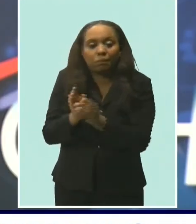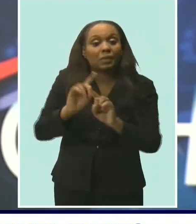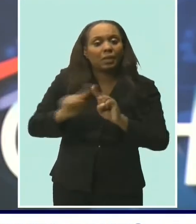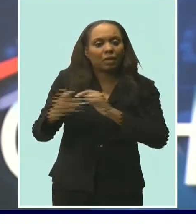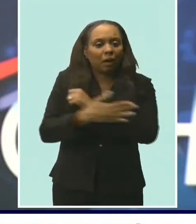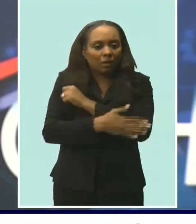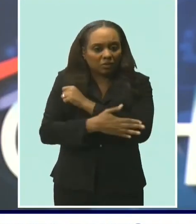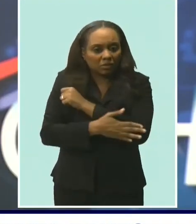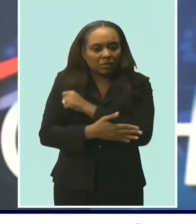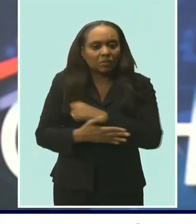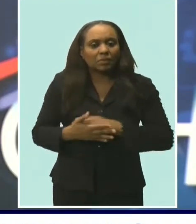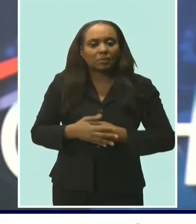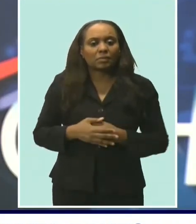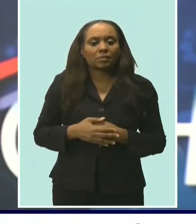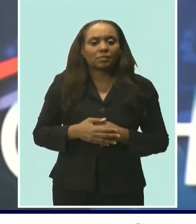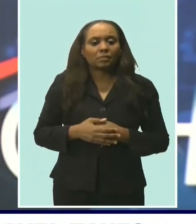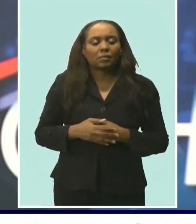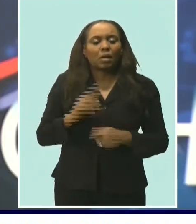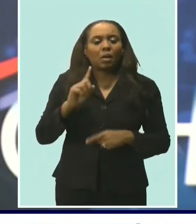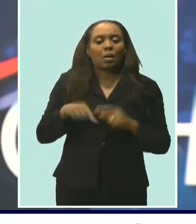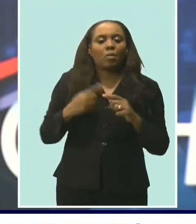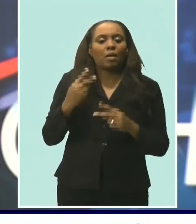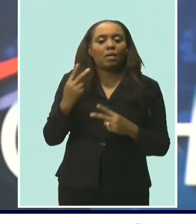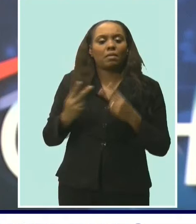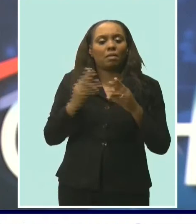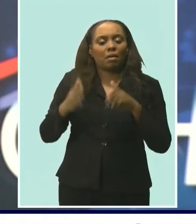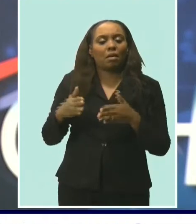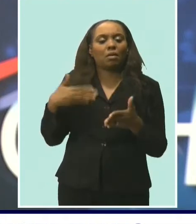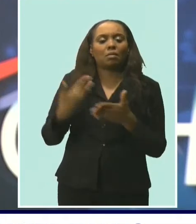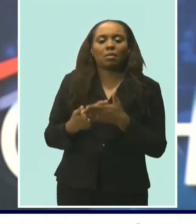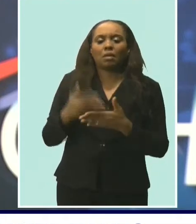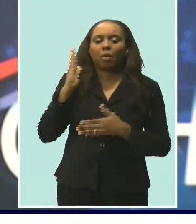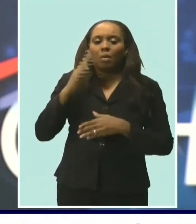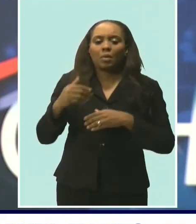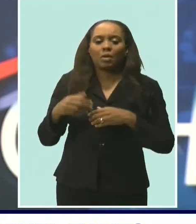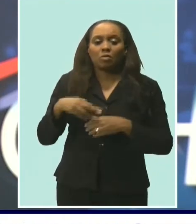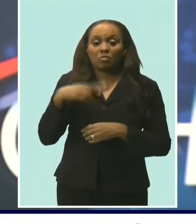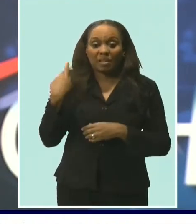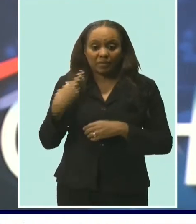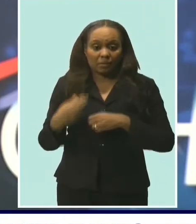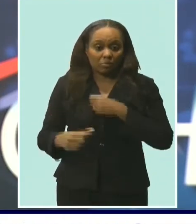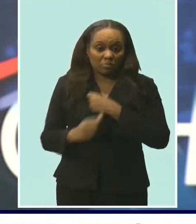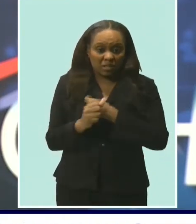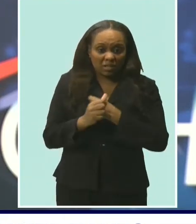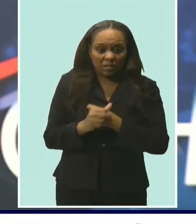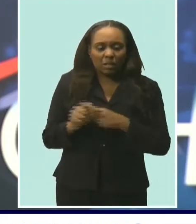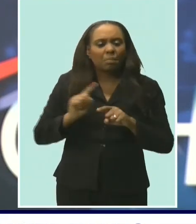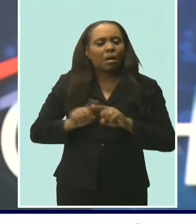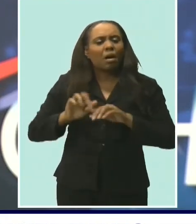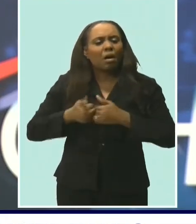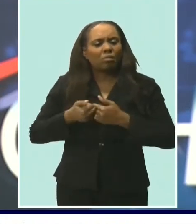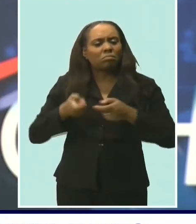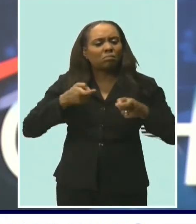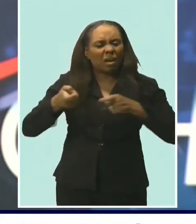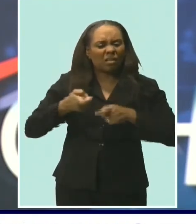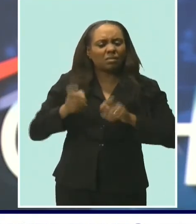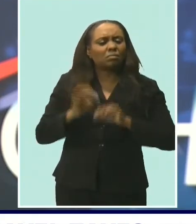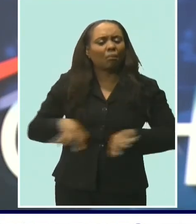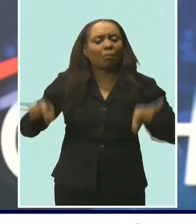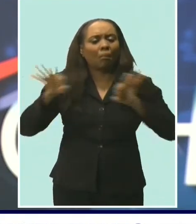it is understandable that once visitors are coming, there will be risks, but what is important is how those risks are managed.